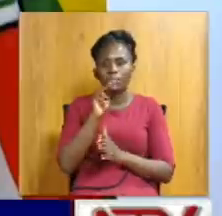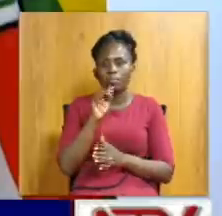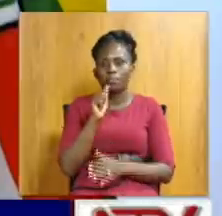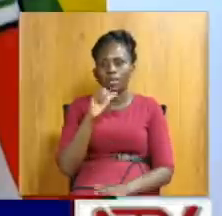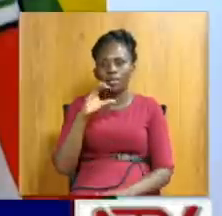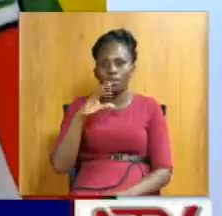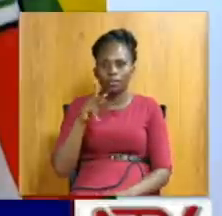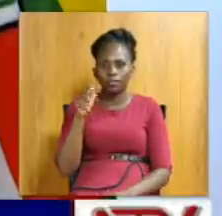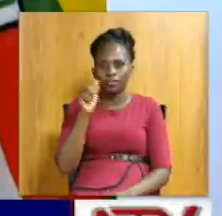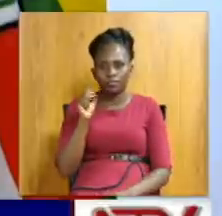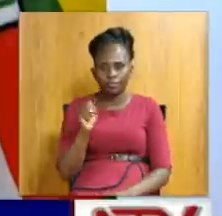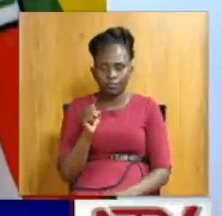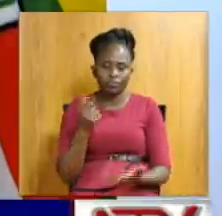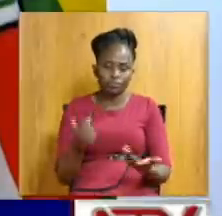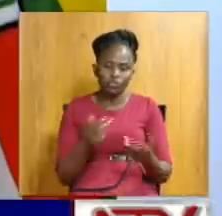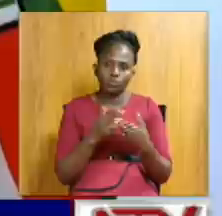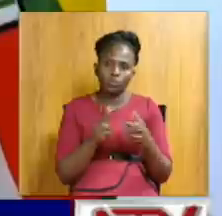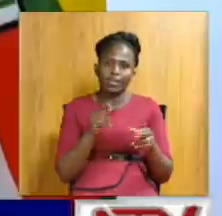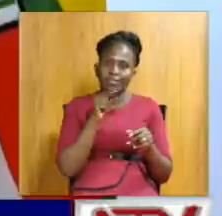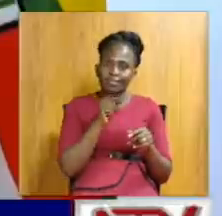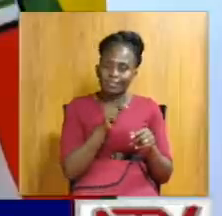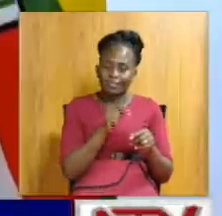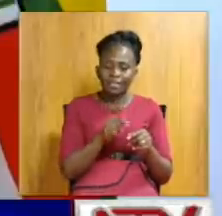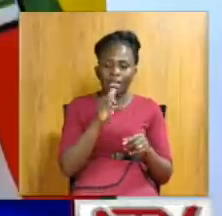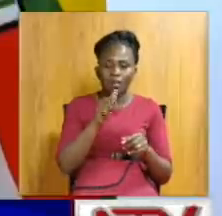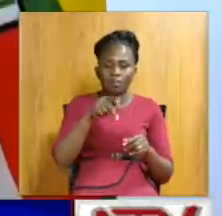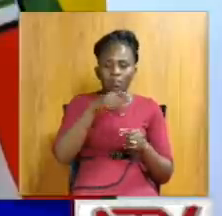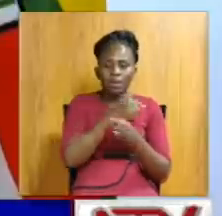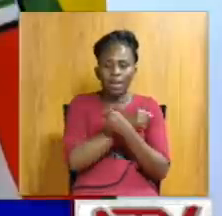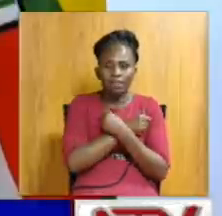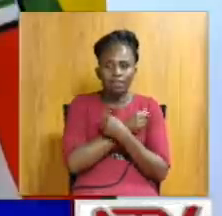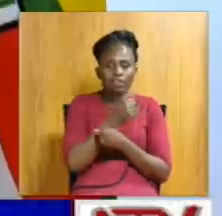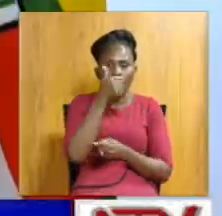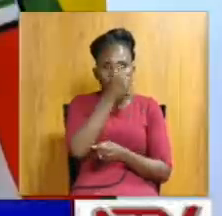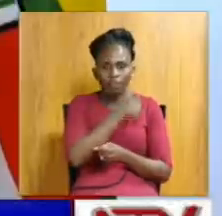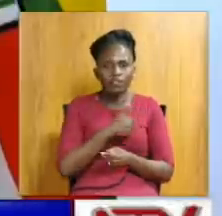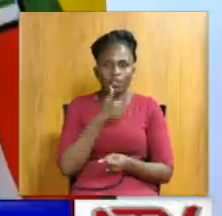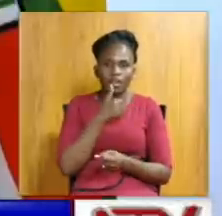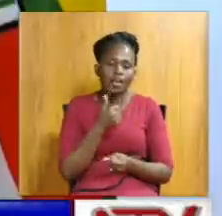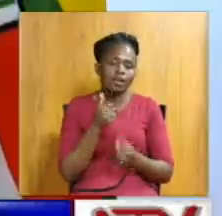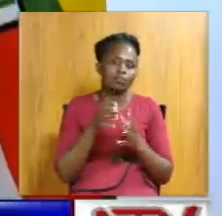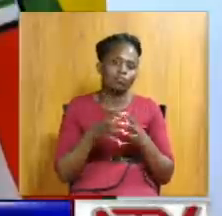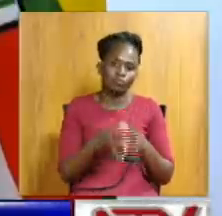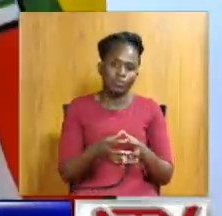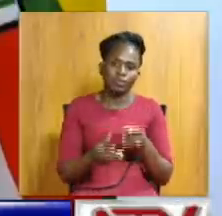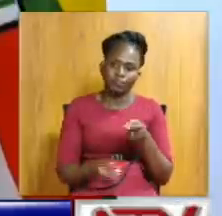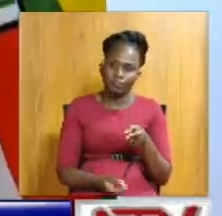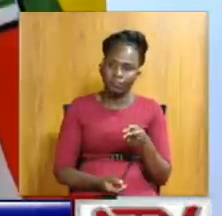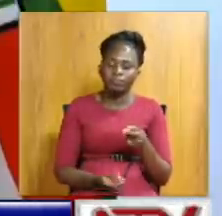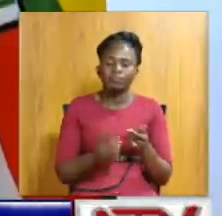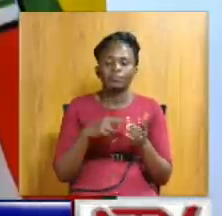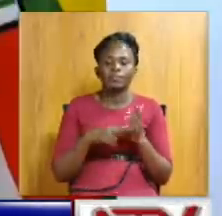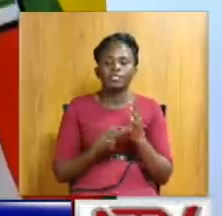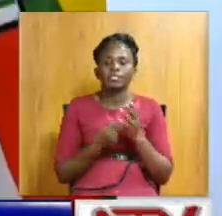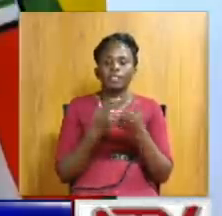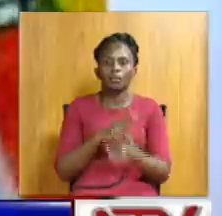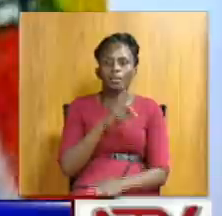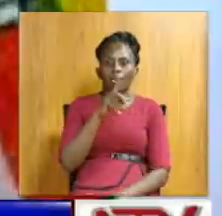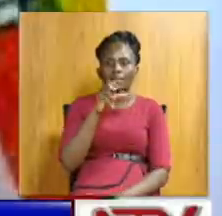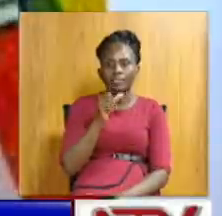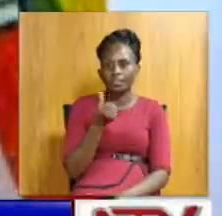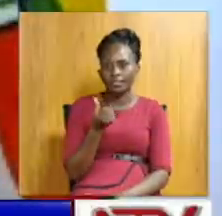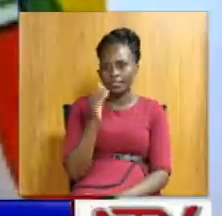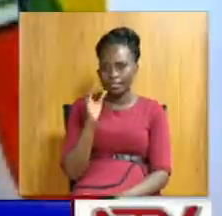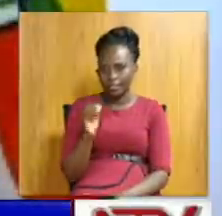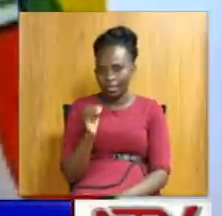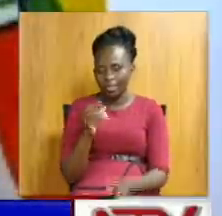of Pan-Africanism, of Pan-African movement. By the 1950s and 1960s, the